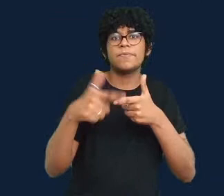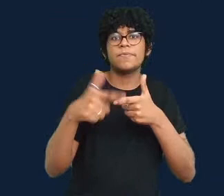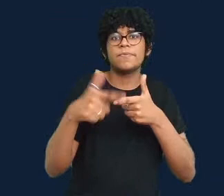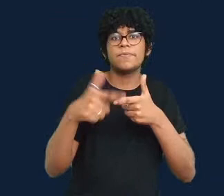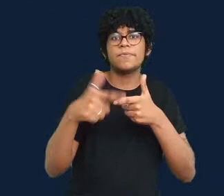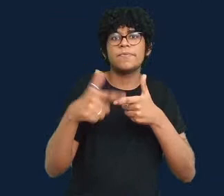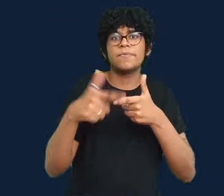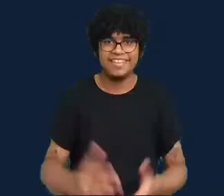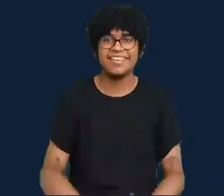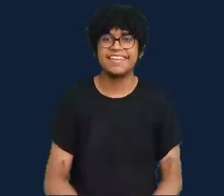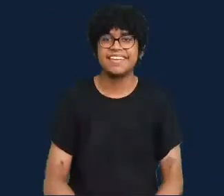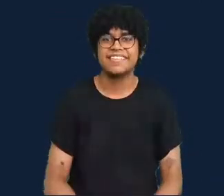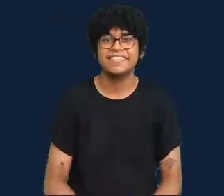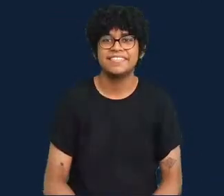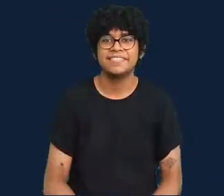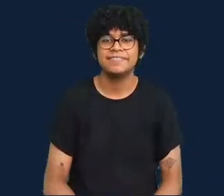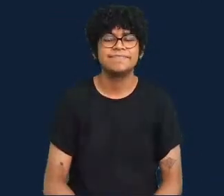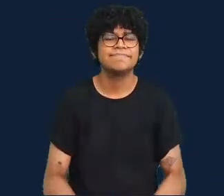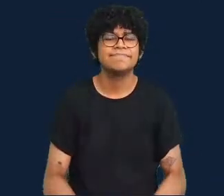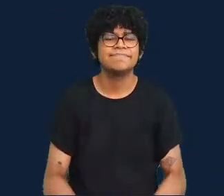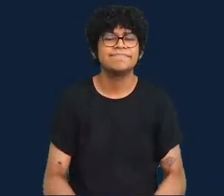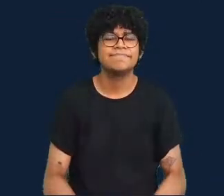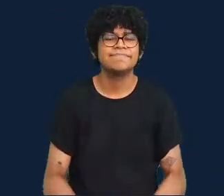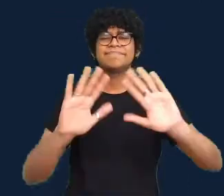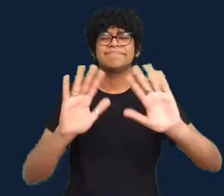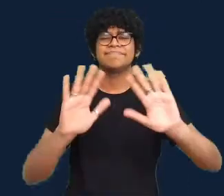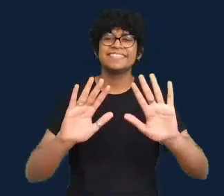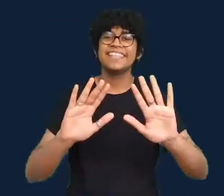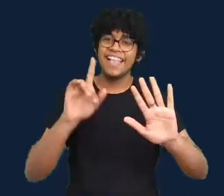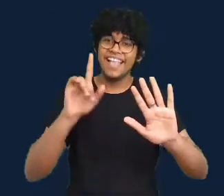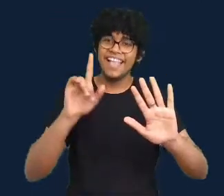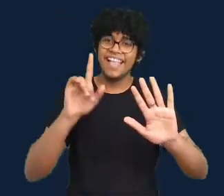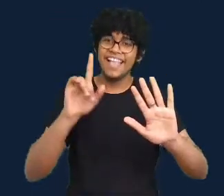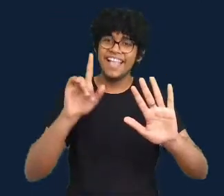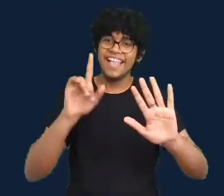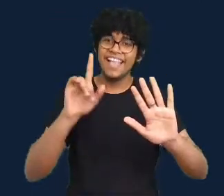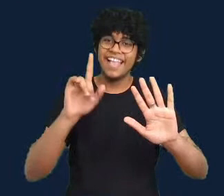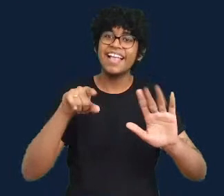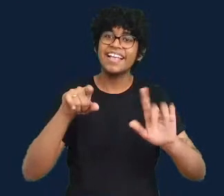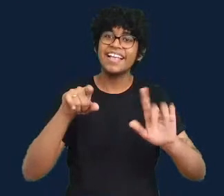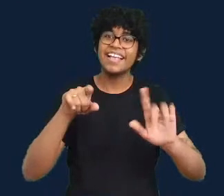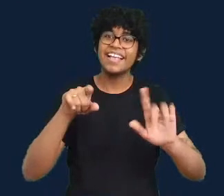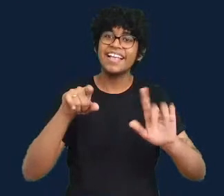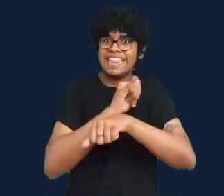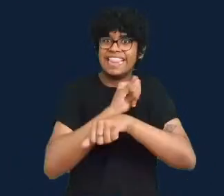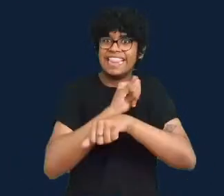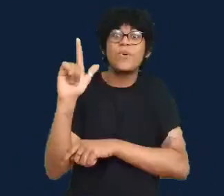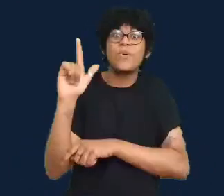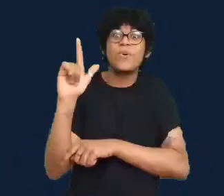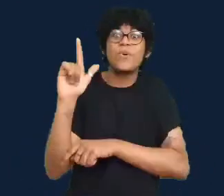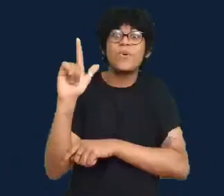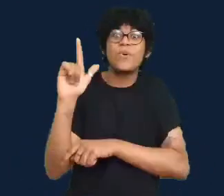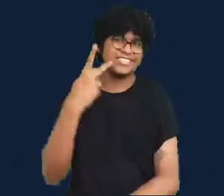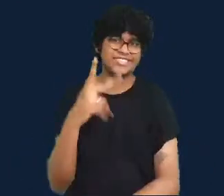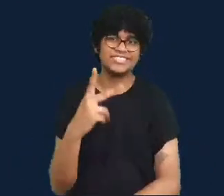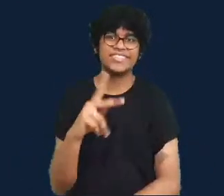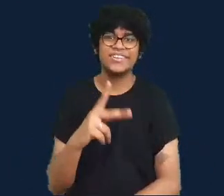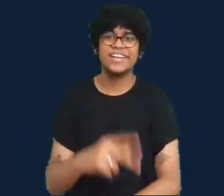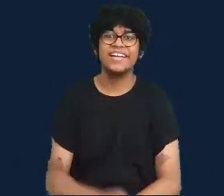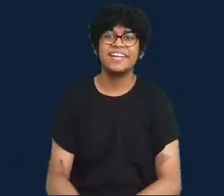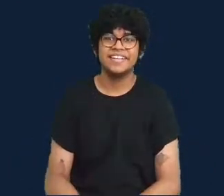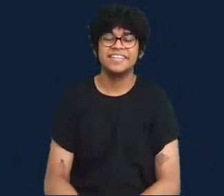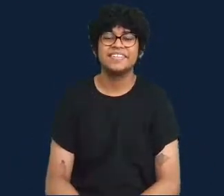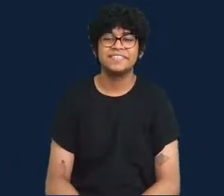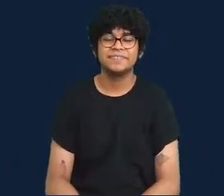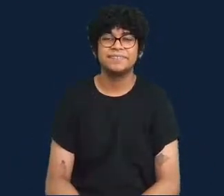very great, another alternative end for your talk. Great design can keep the story